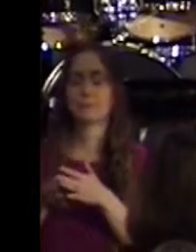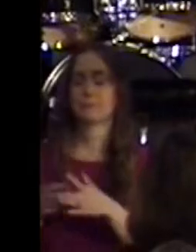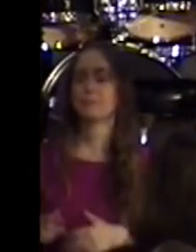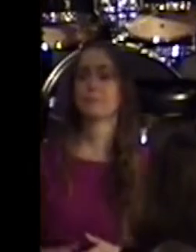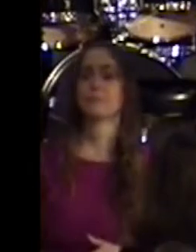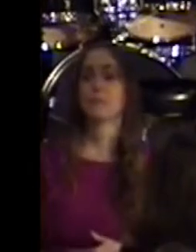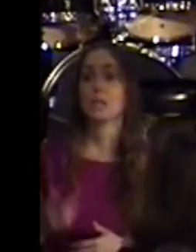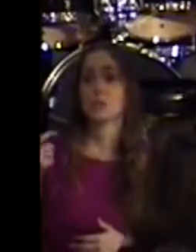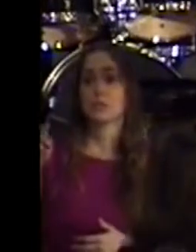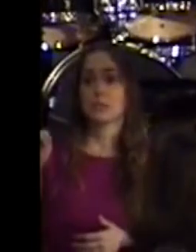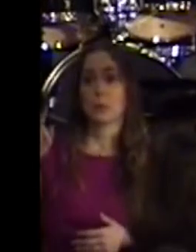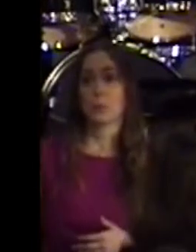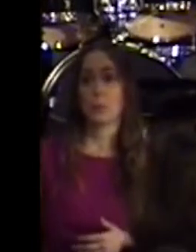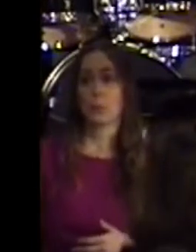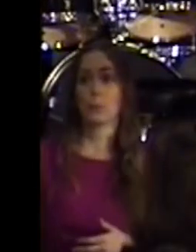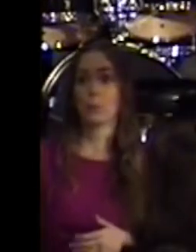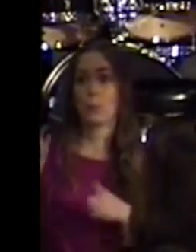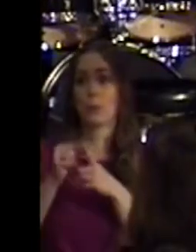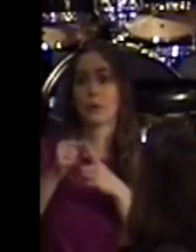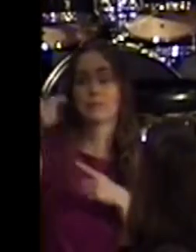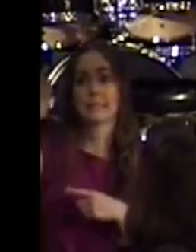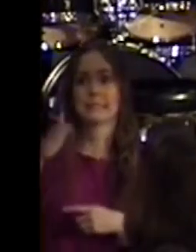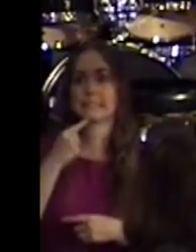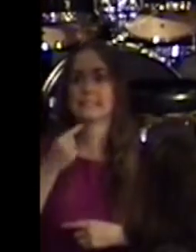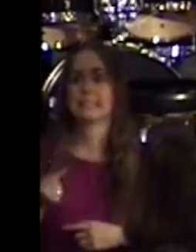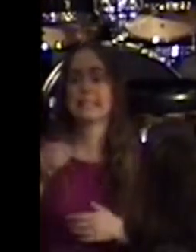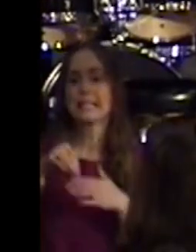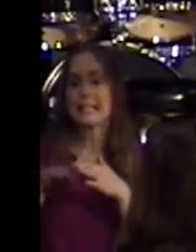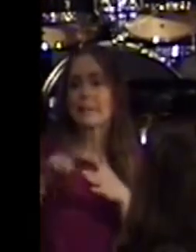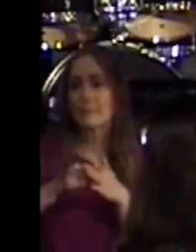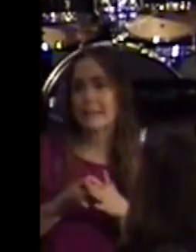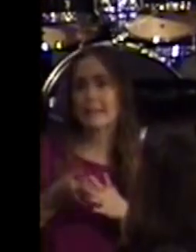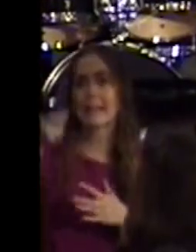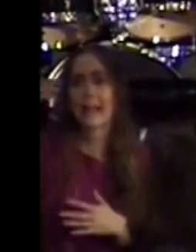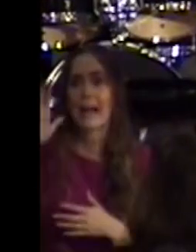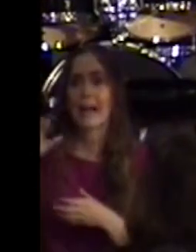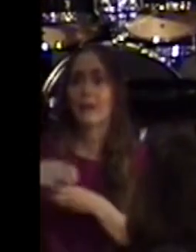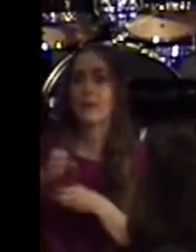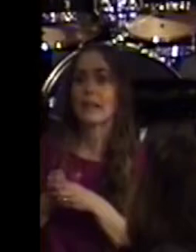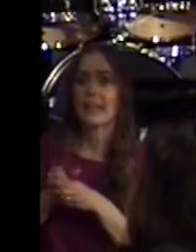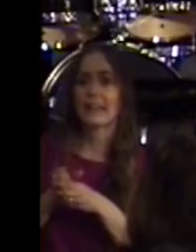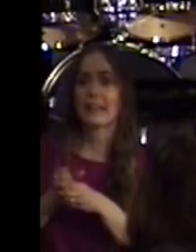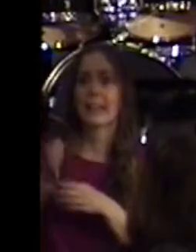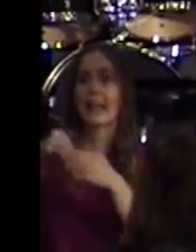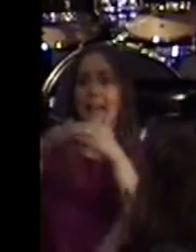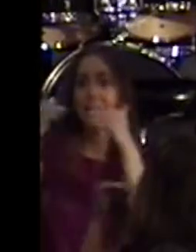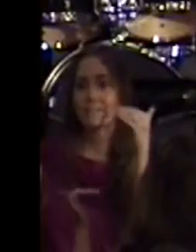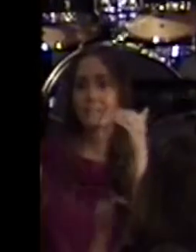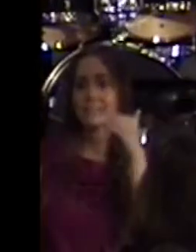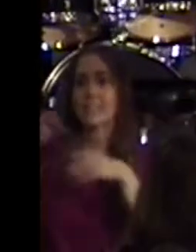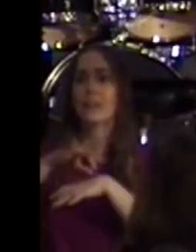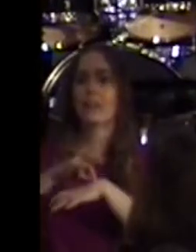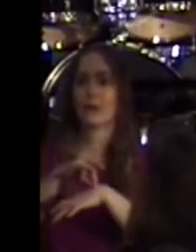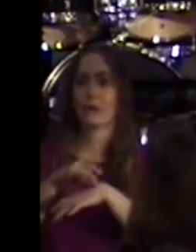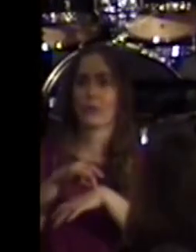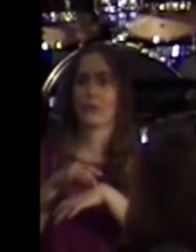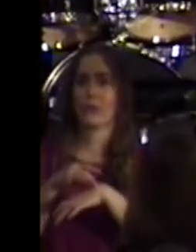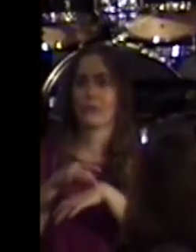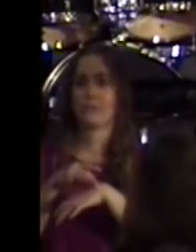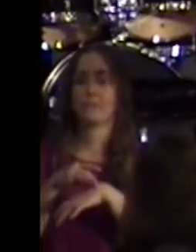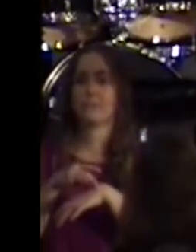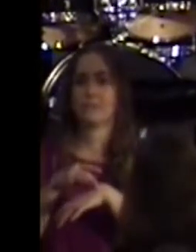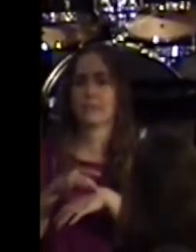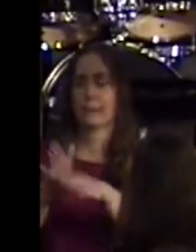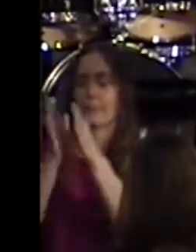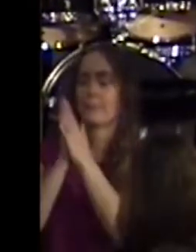In Genesis 1:1, the Word of God says this. In the beginning, God created the heavens and the earth.